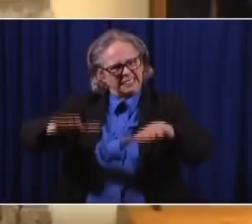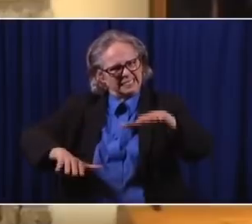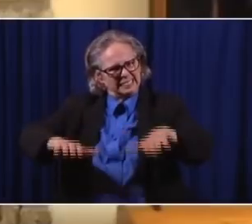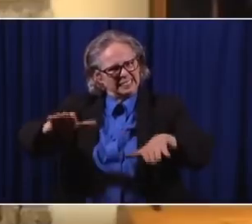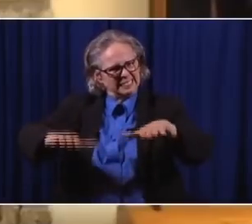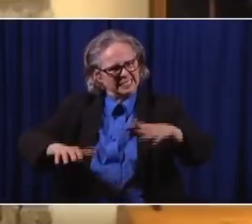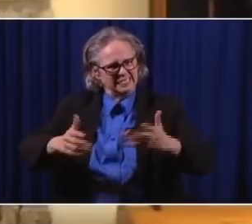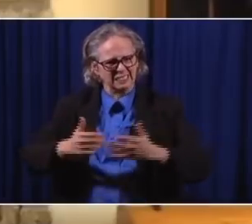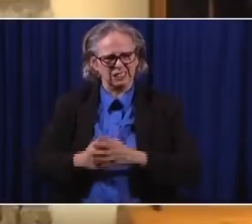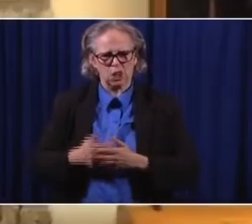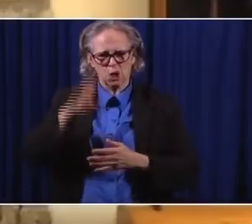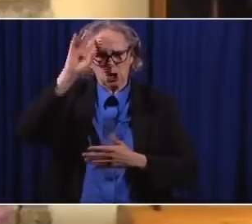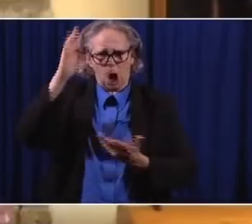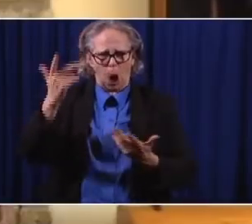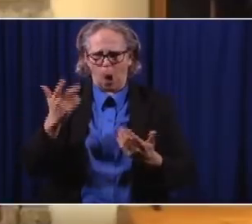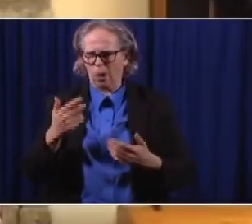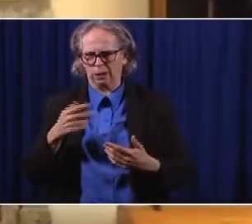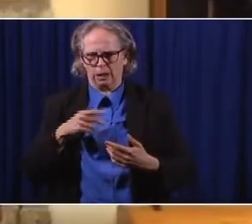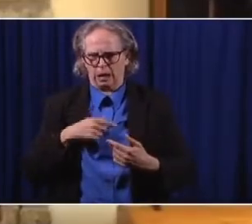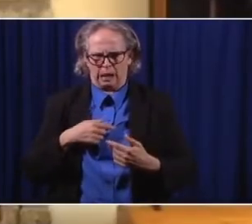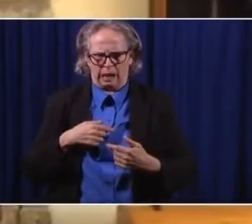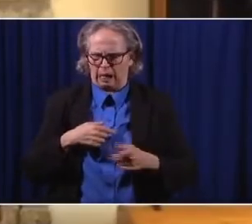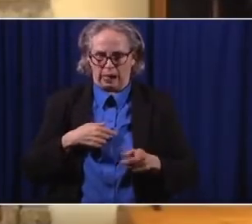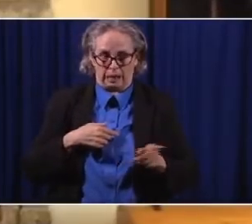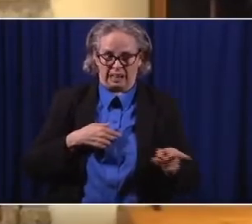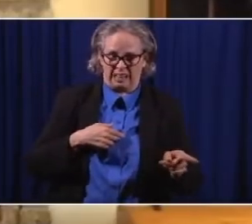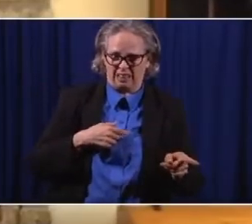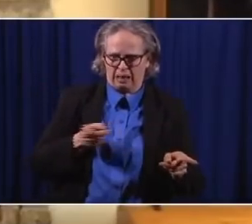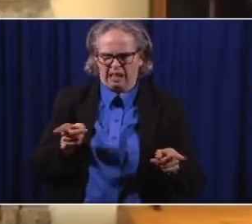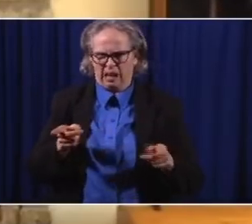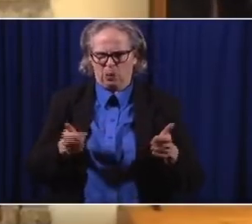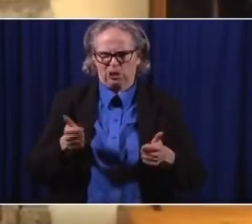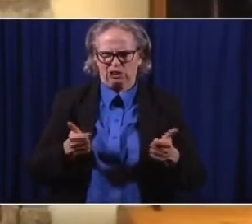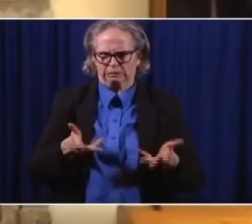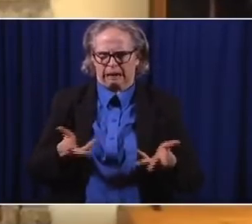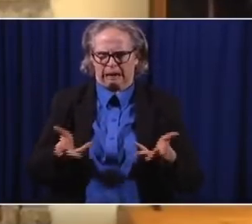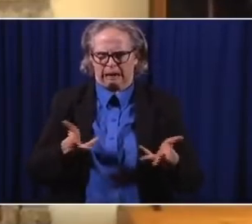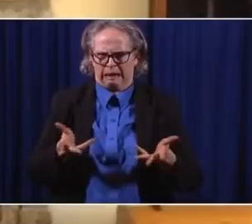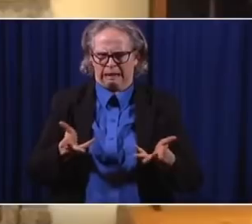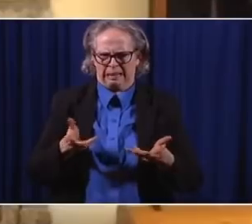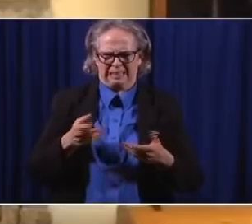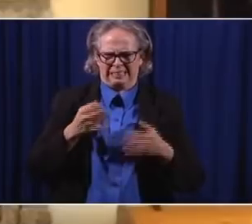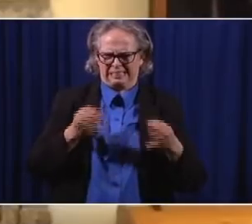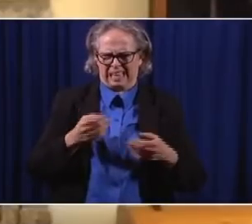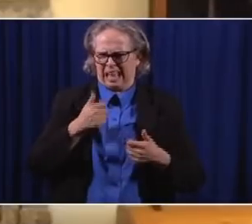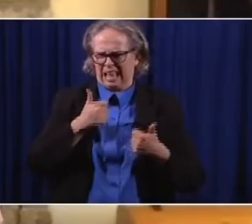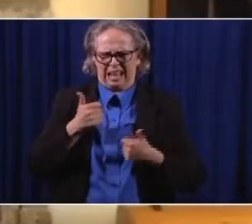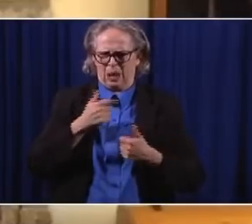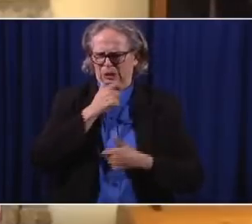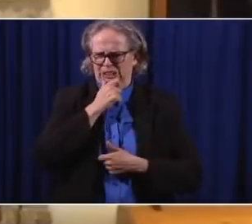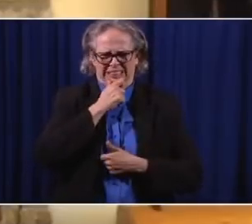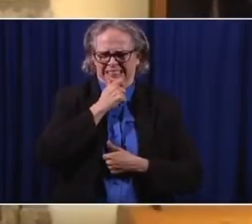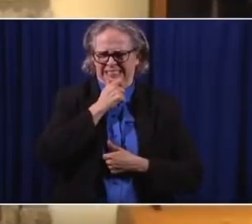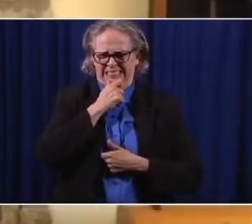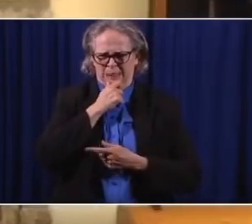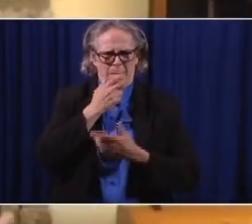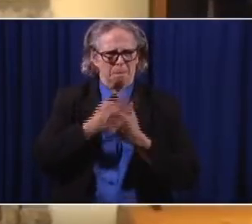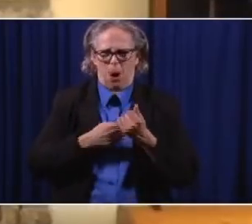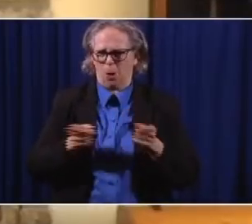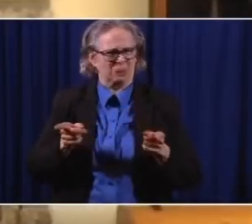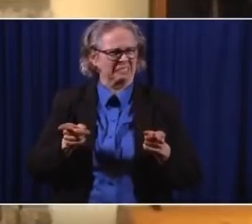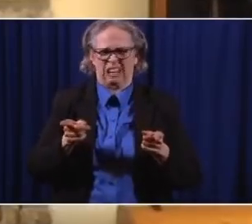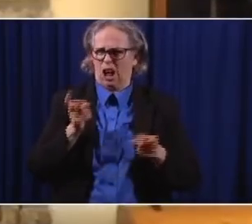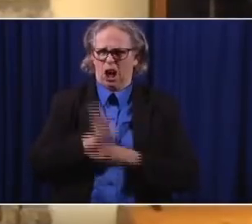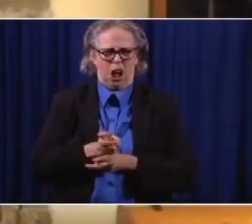Time after time, we're looking at choices, and neither choice is great. In fact, some choices are bad, both